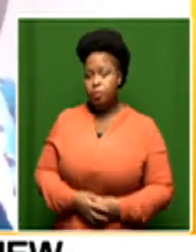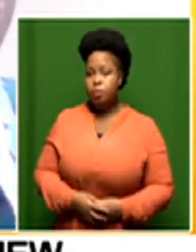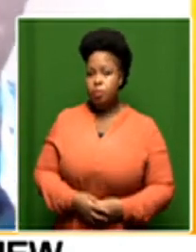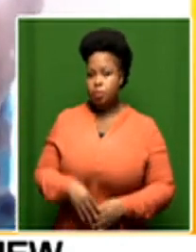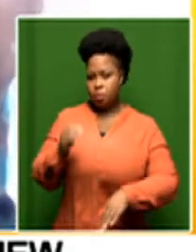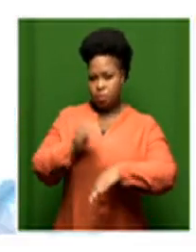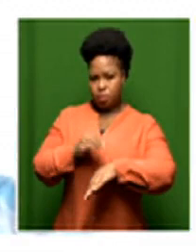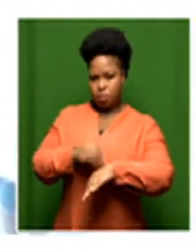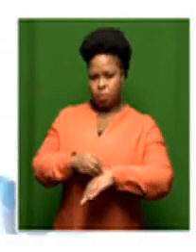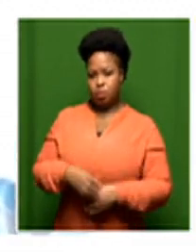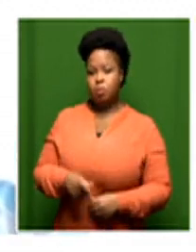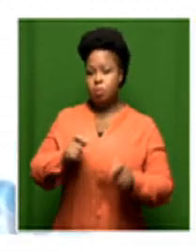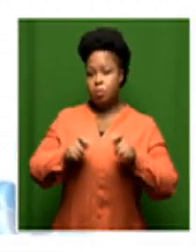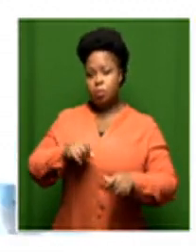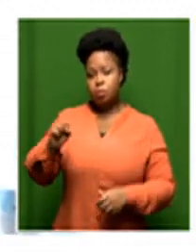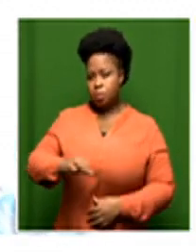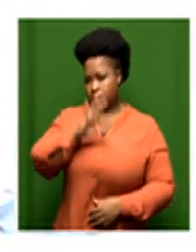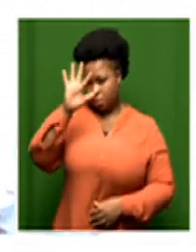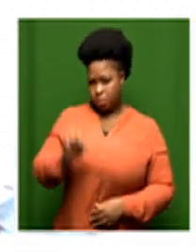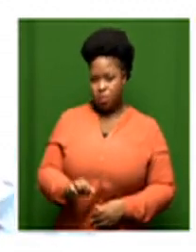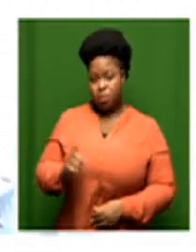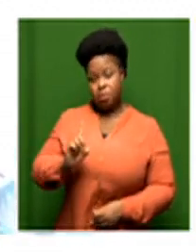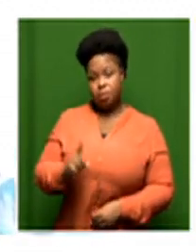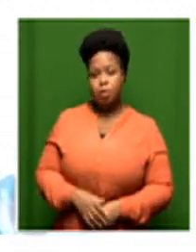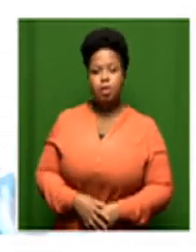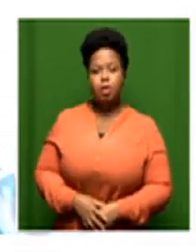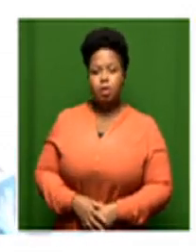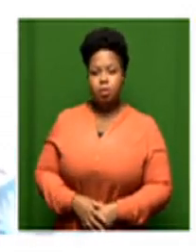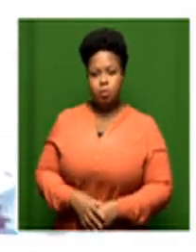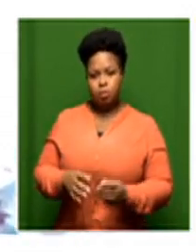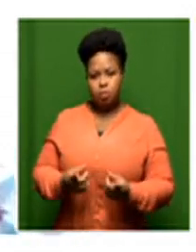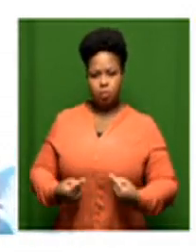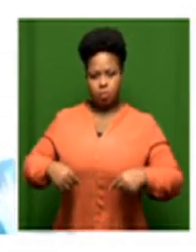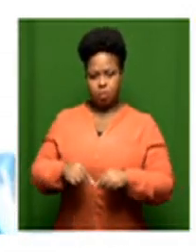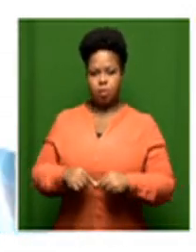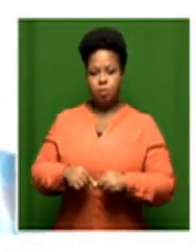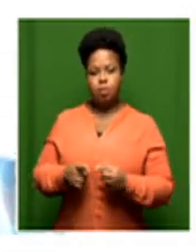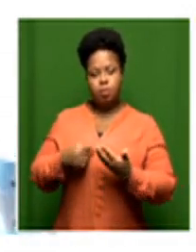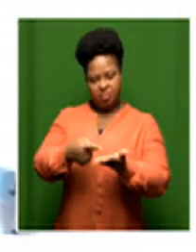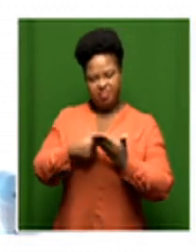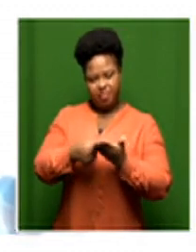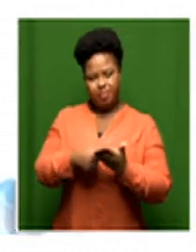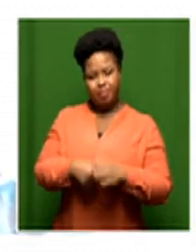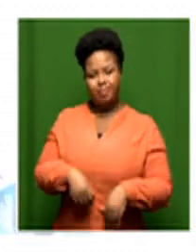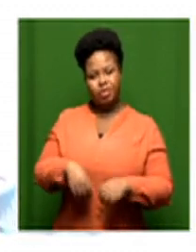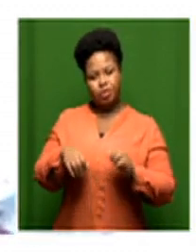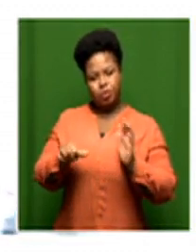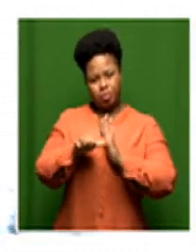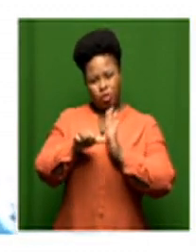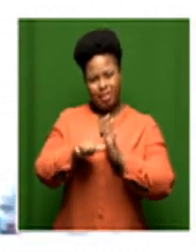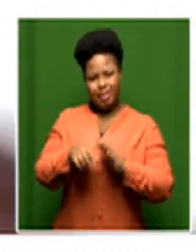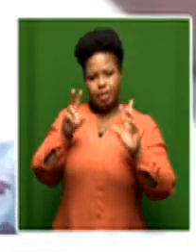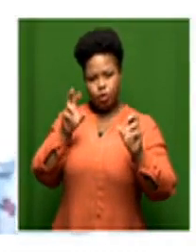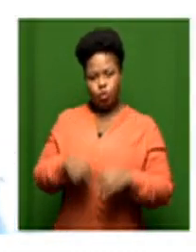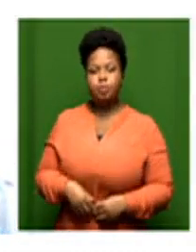The problem with many South Africans is that when you engage in controversial issues, people want you to